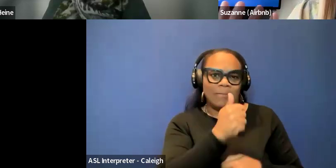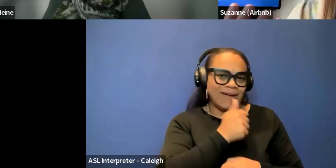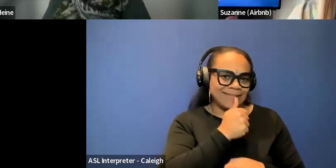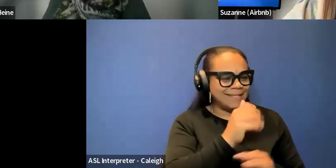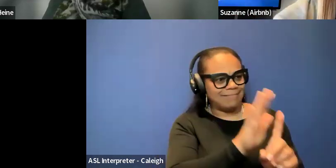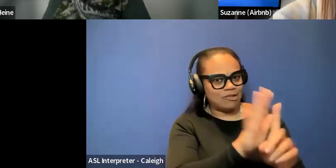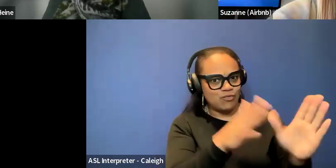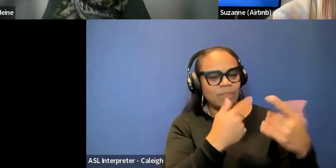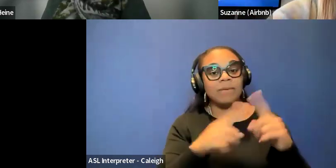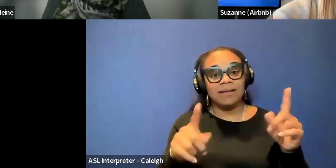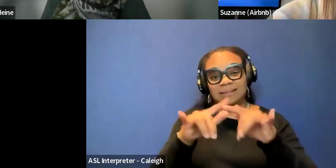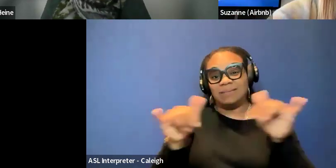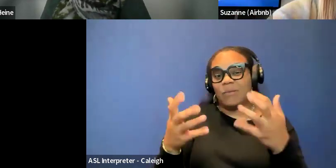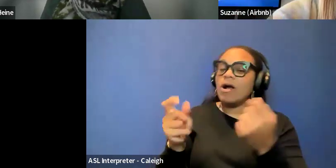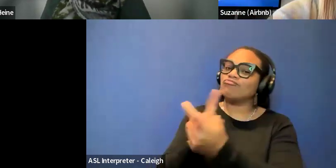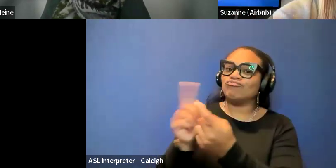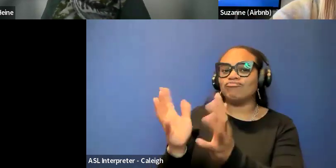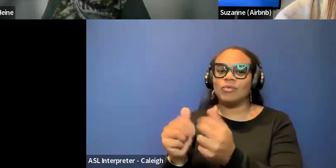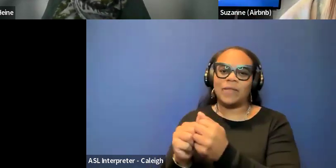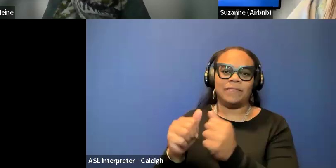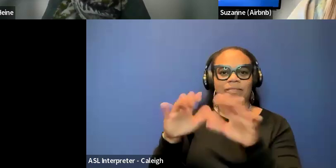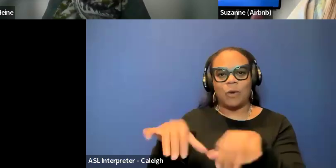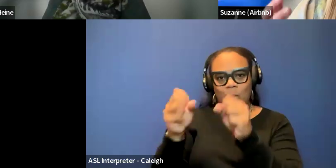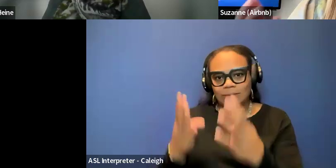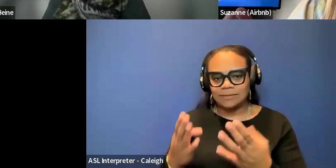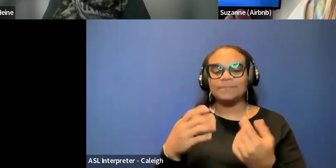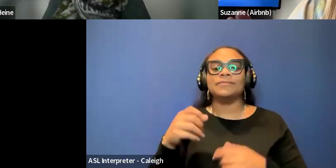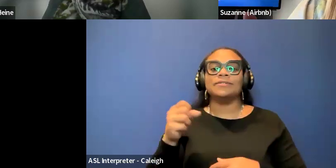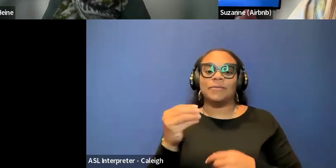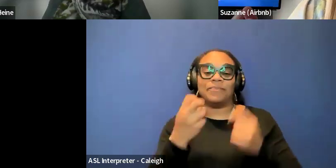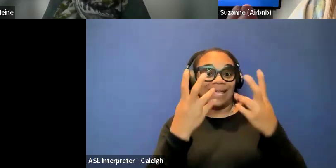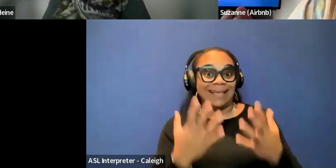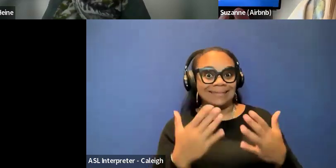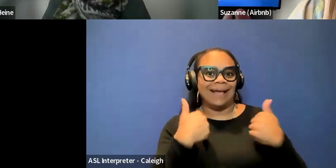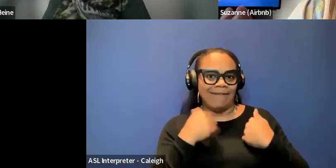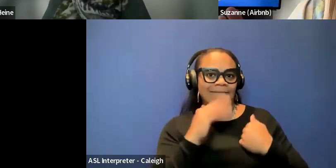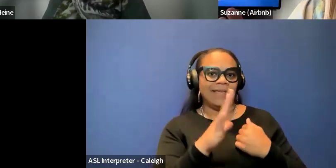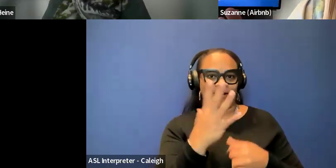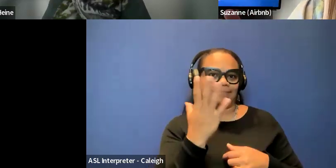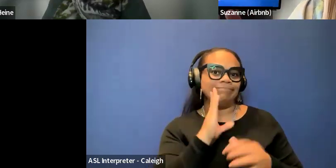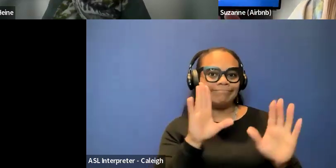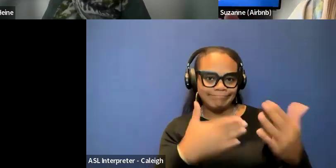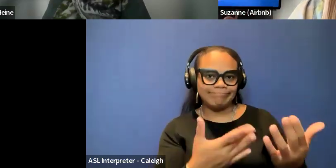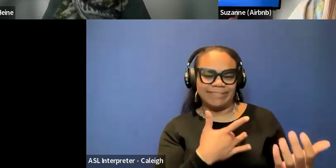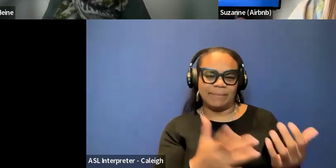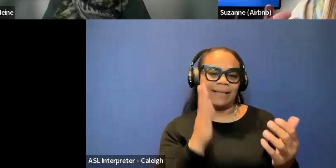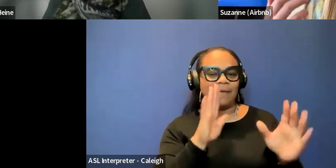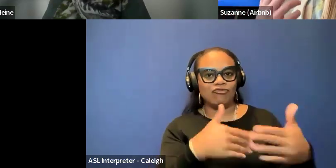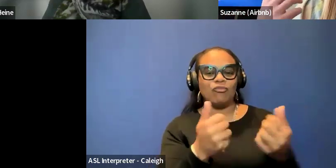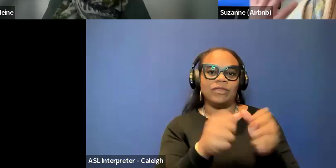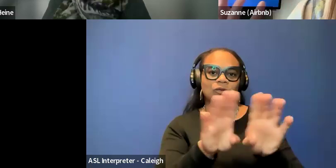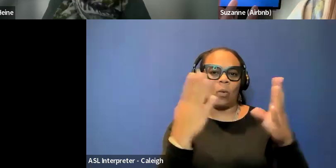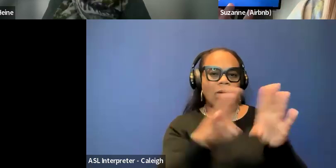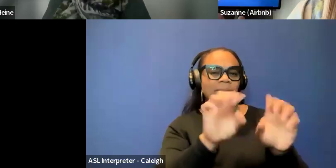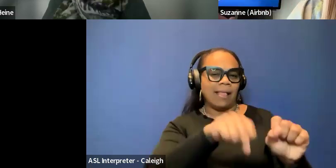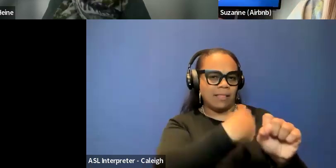someone, maybe the host. And so the guest has their own sleeping quarters. It's typically a bedroom with a lockable door.